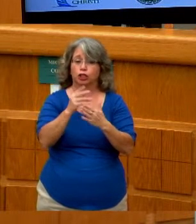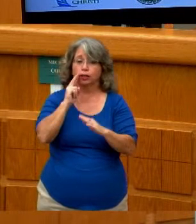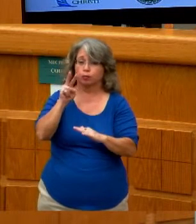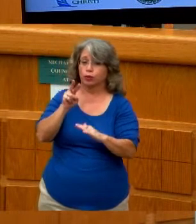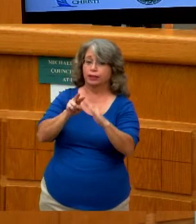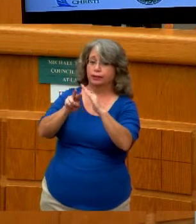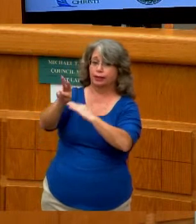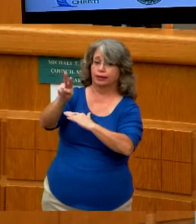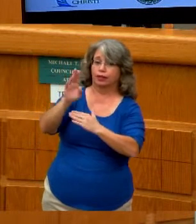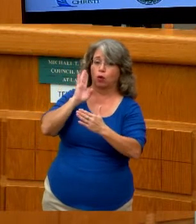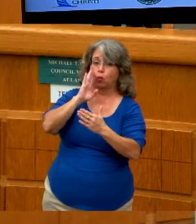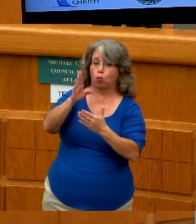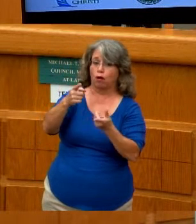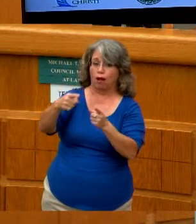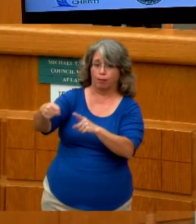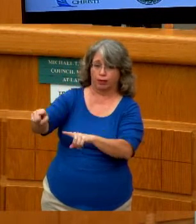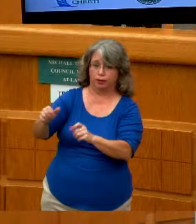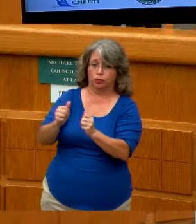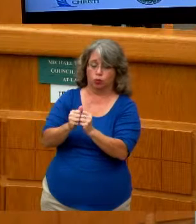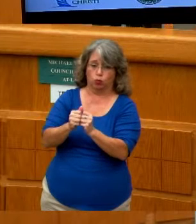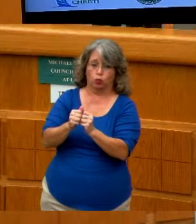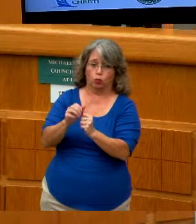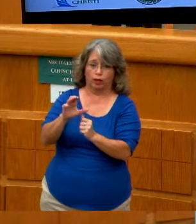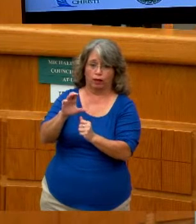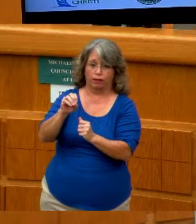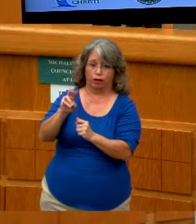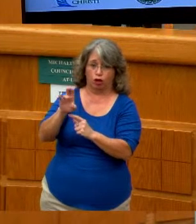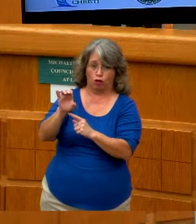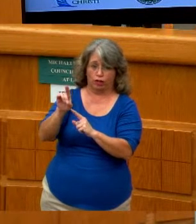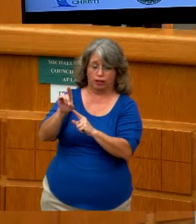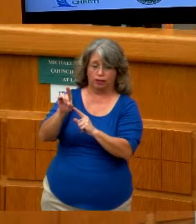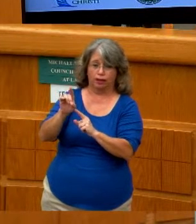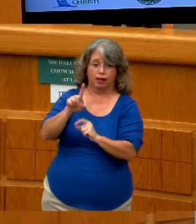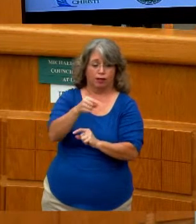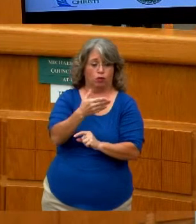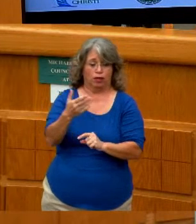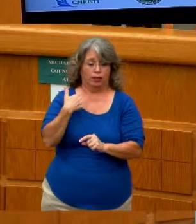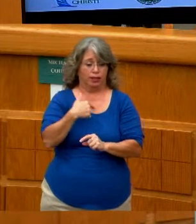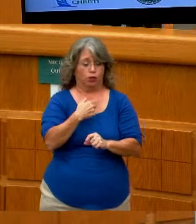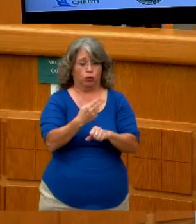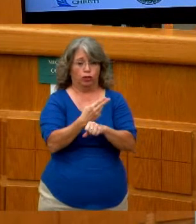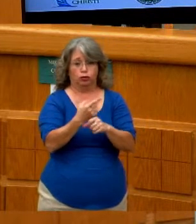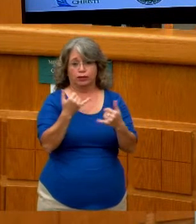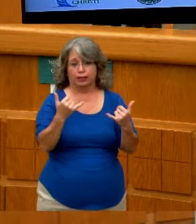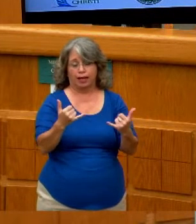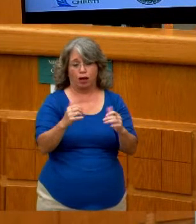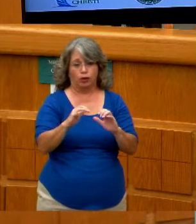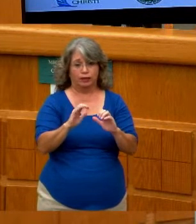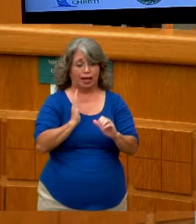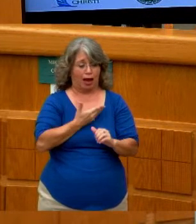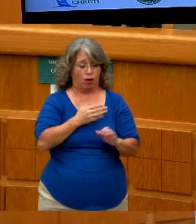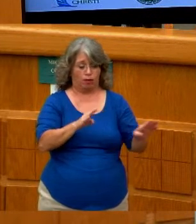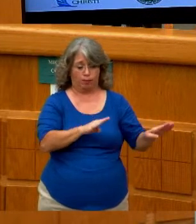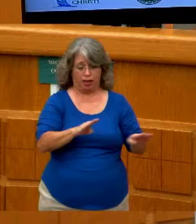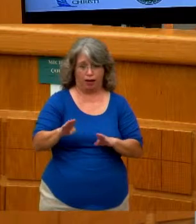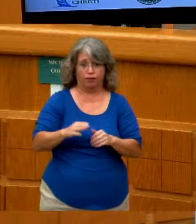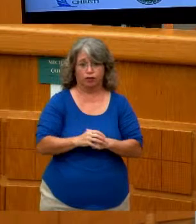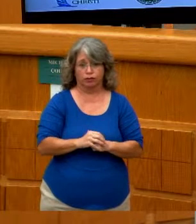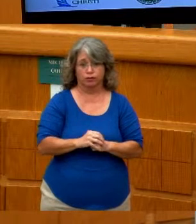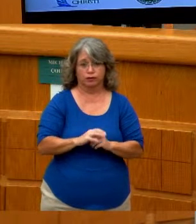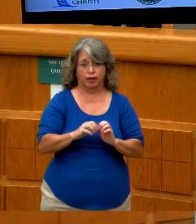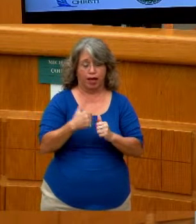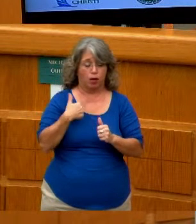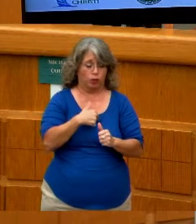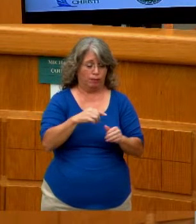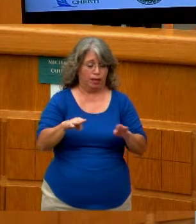You may have noticed that we've gotten pretty darn good at predicting what's going to happen with COVID. And the only thing that